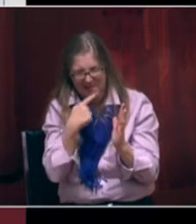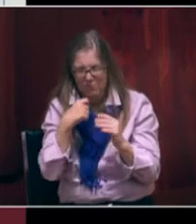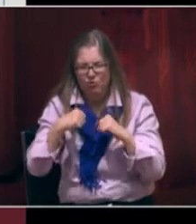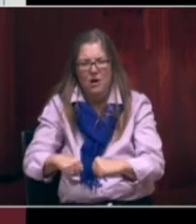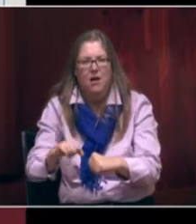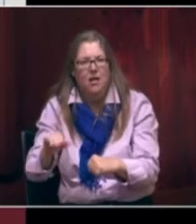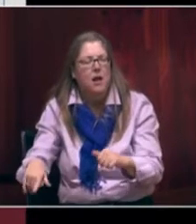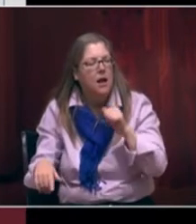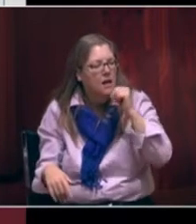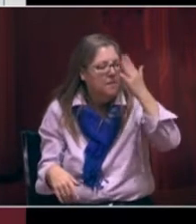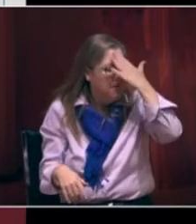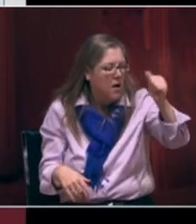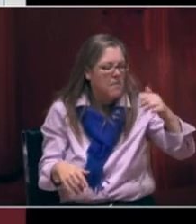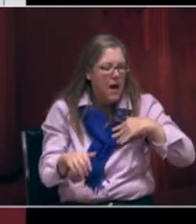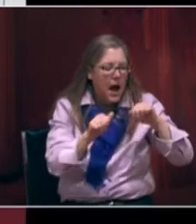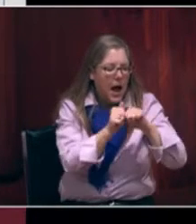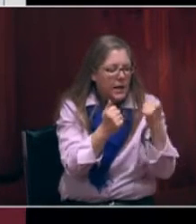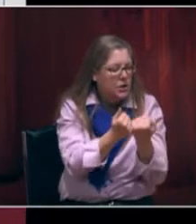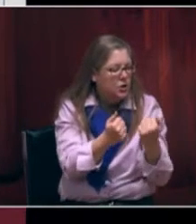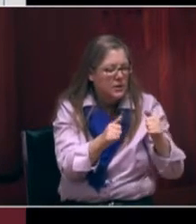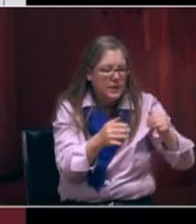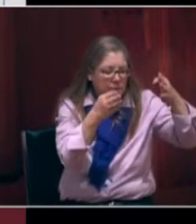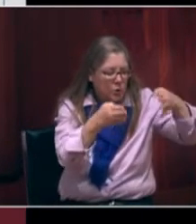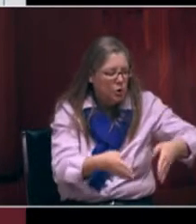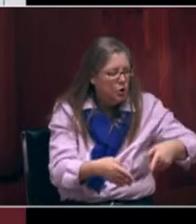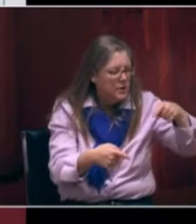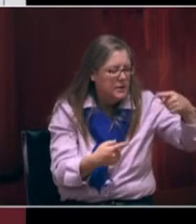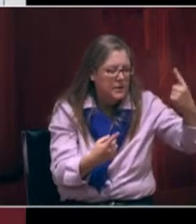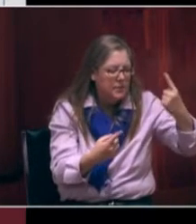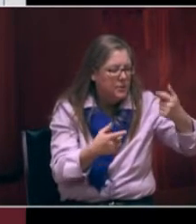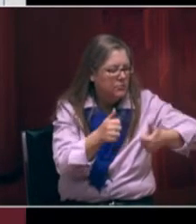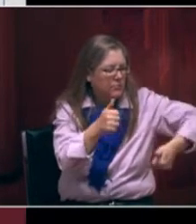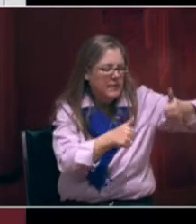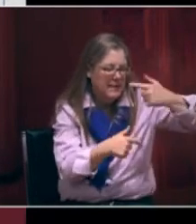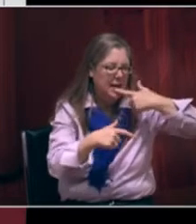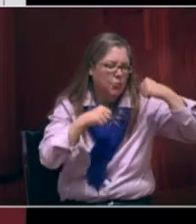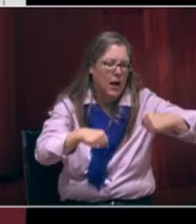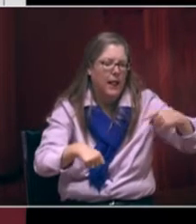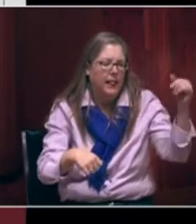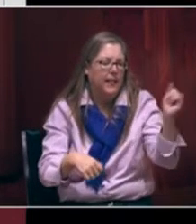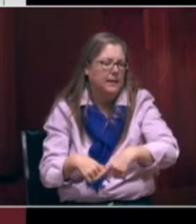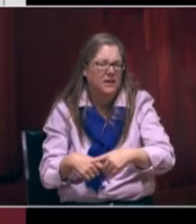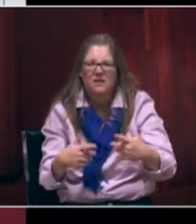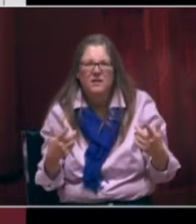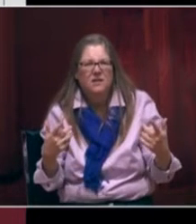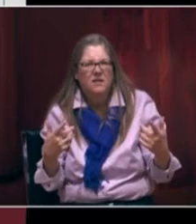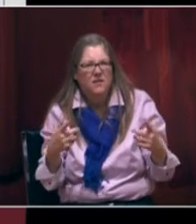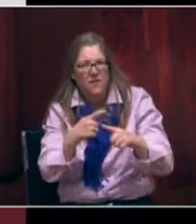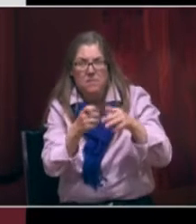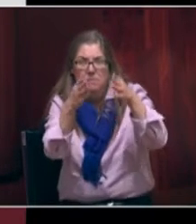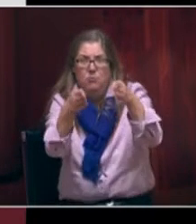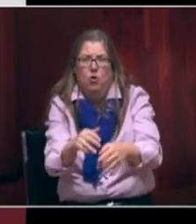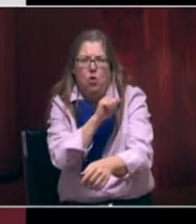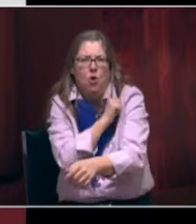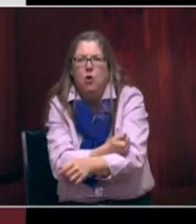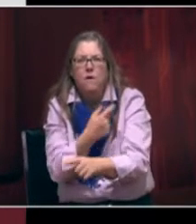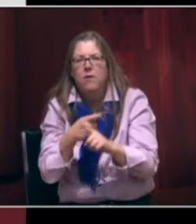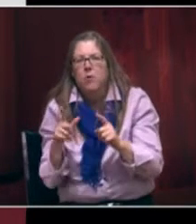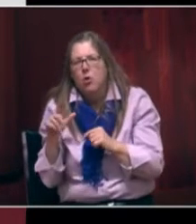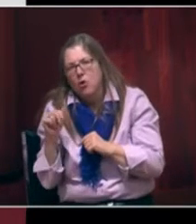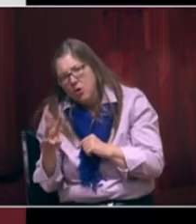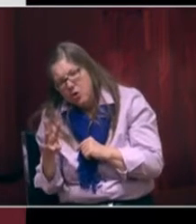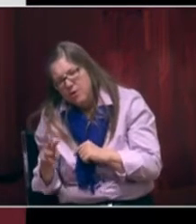some official within your agency reached out and touched that data set and said, please protect this. It needs to be a little bit stronger than that. So let's move right